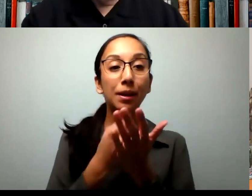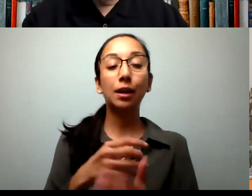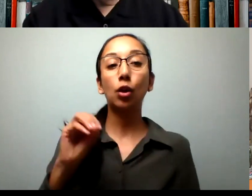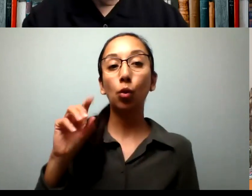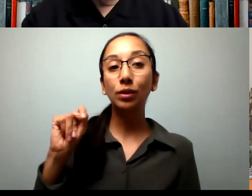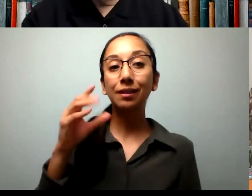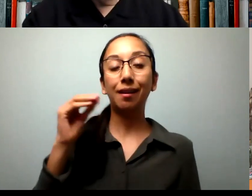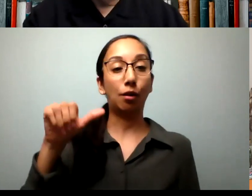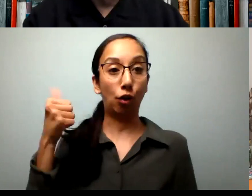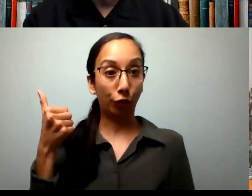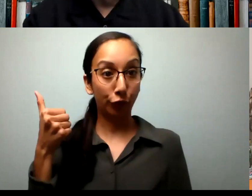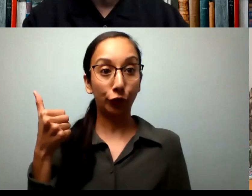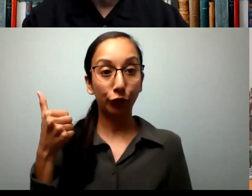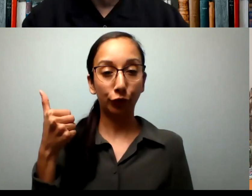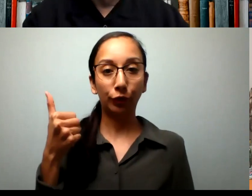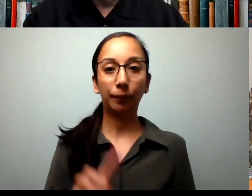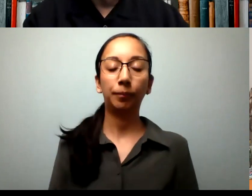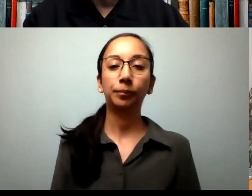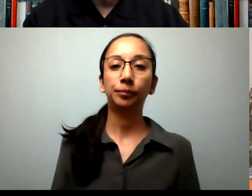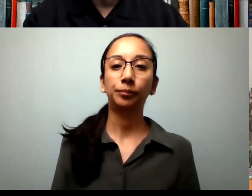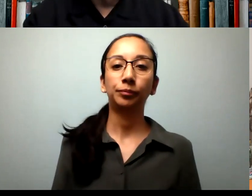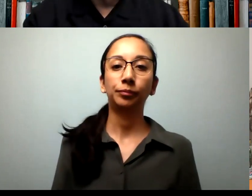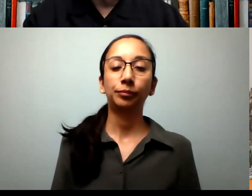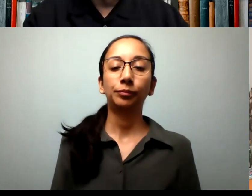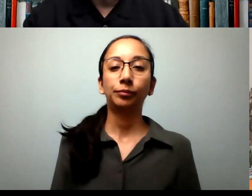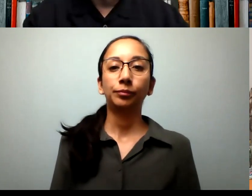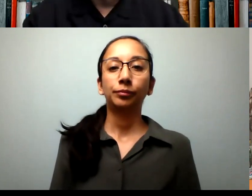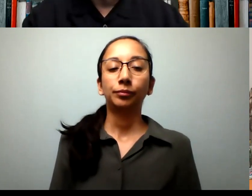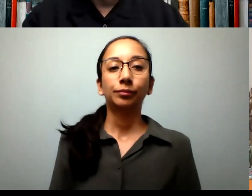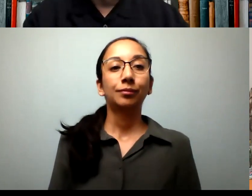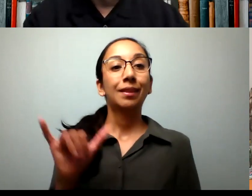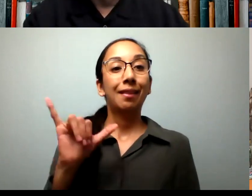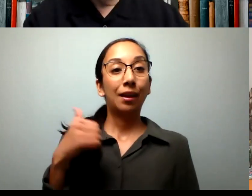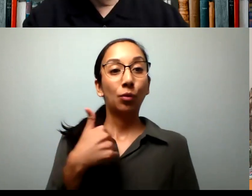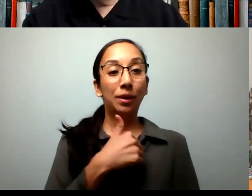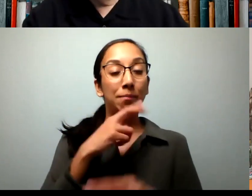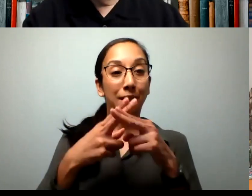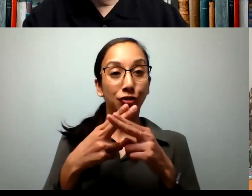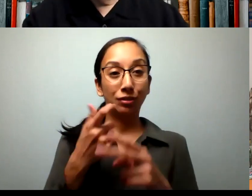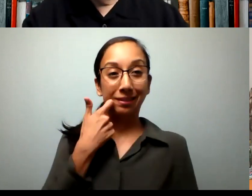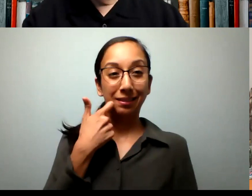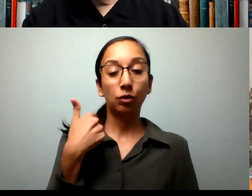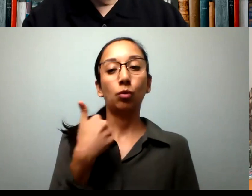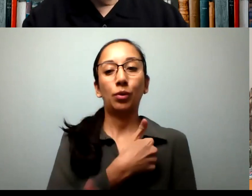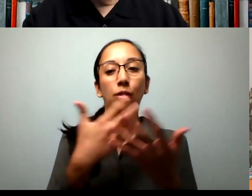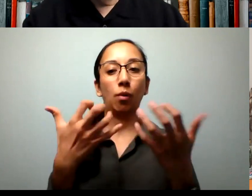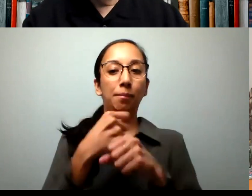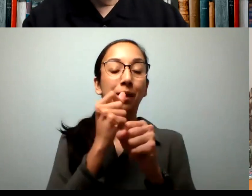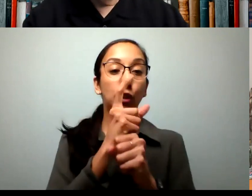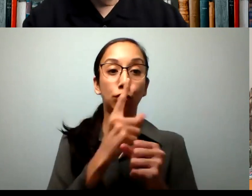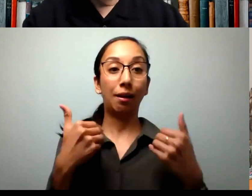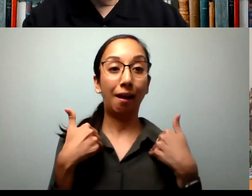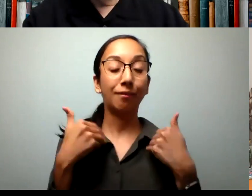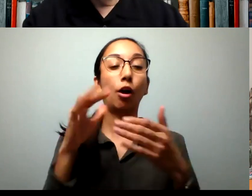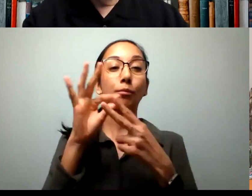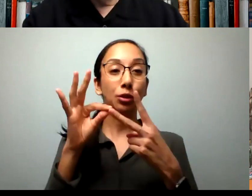and other such things? Much like we mentioned earlier, we're always going to make sure that we have options for our families to choose